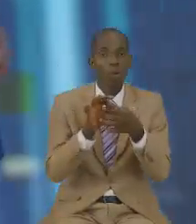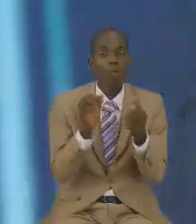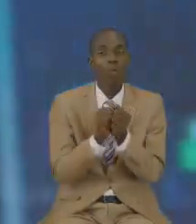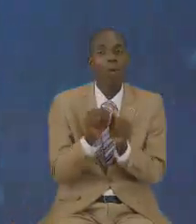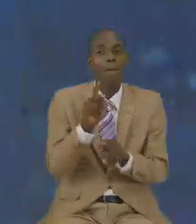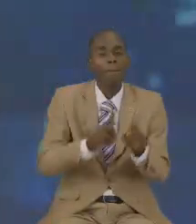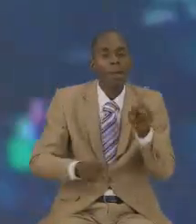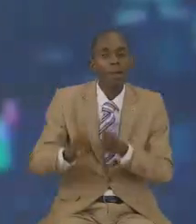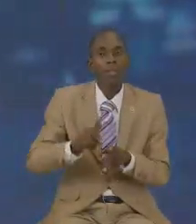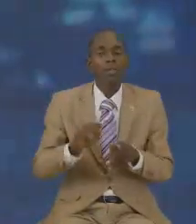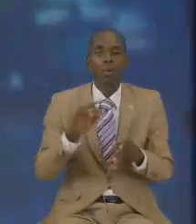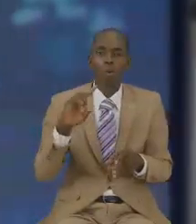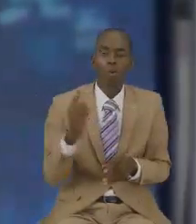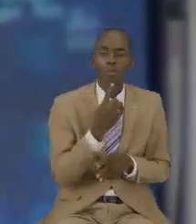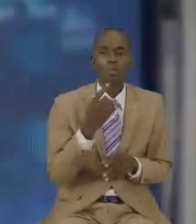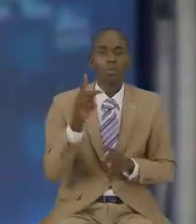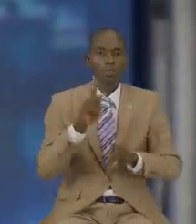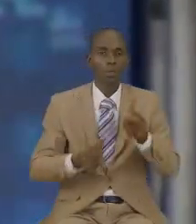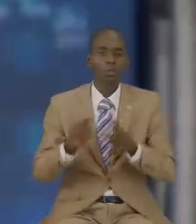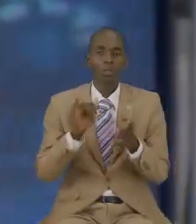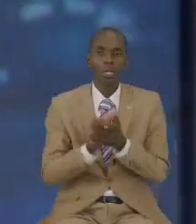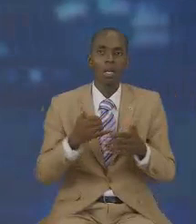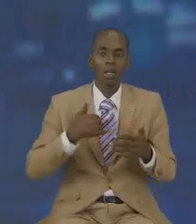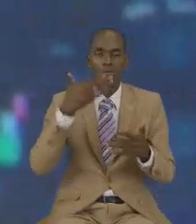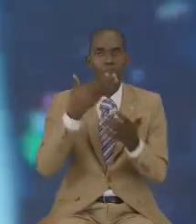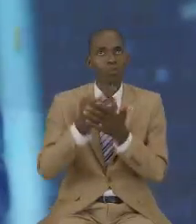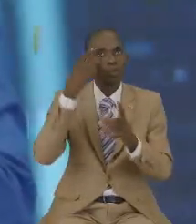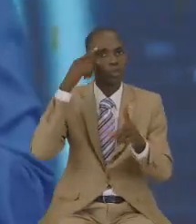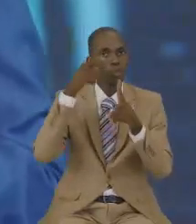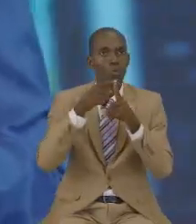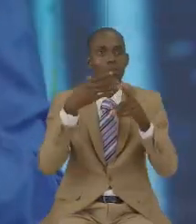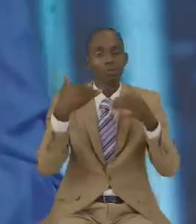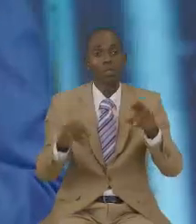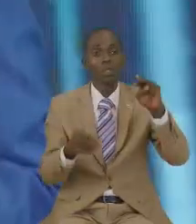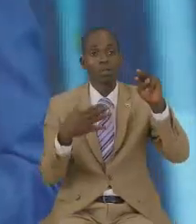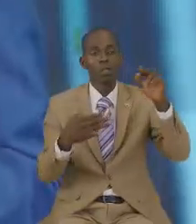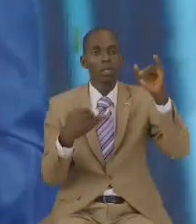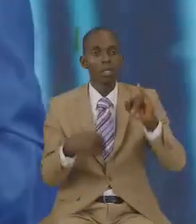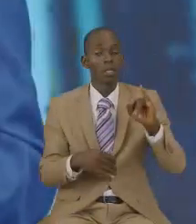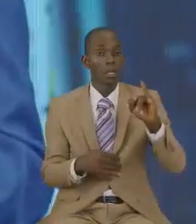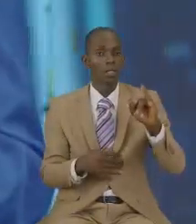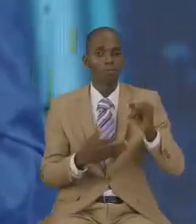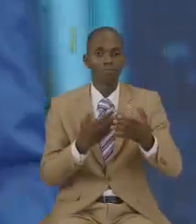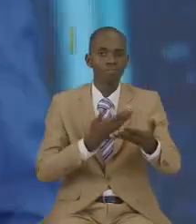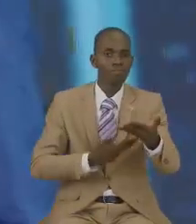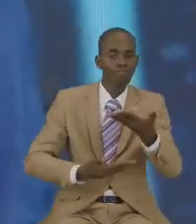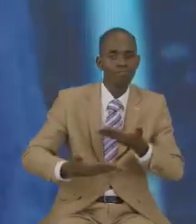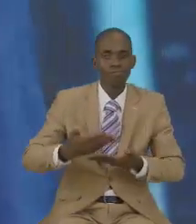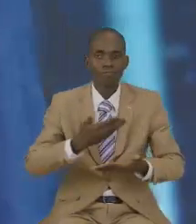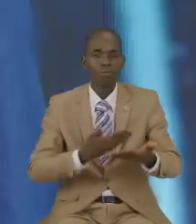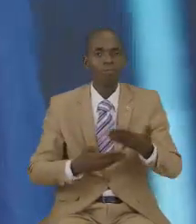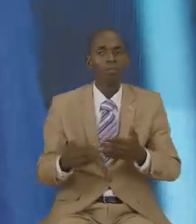the men with good goals. I interact with mentors for